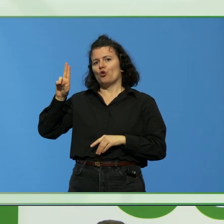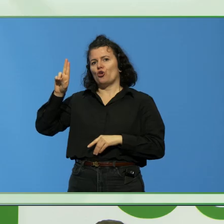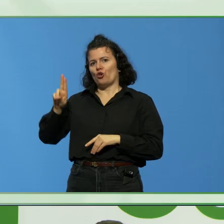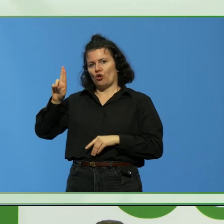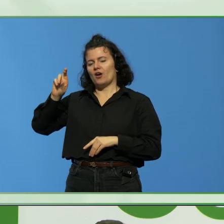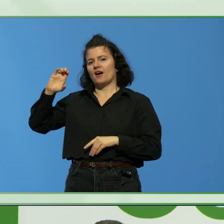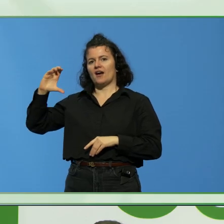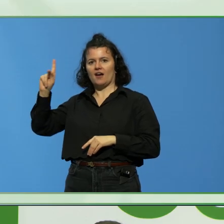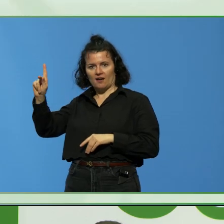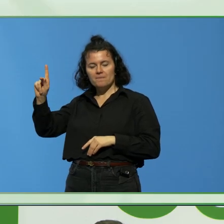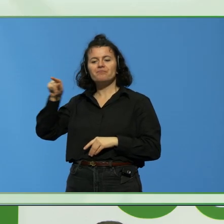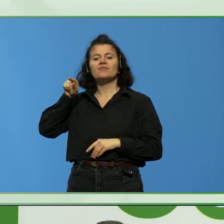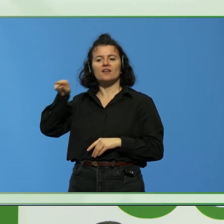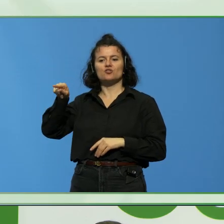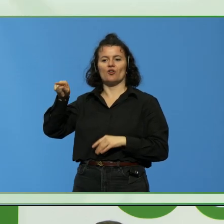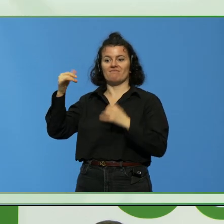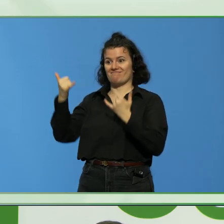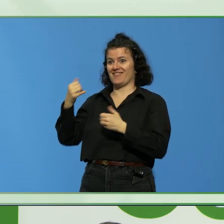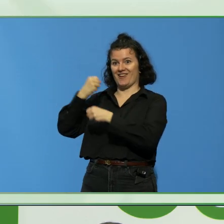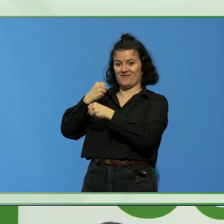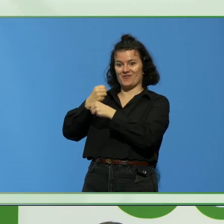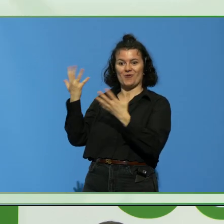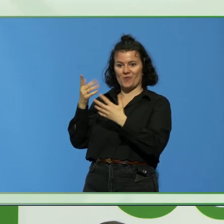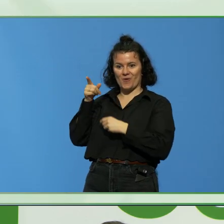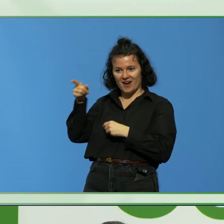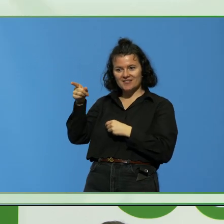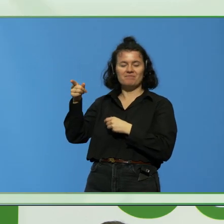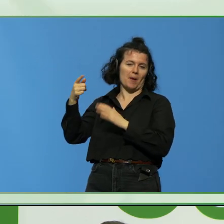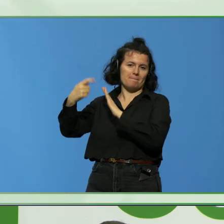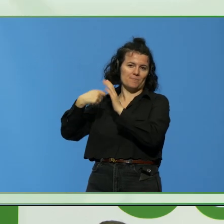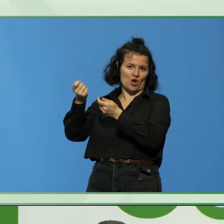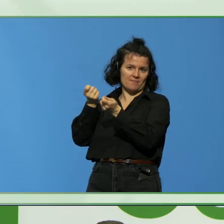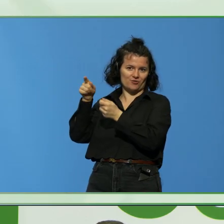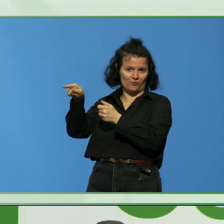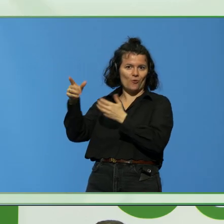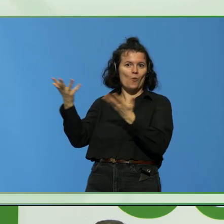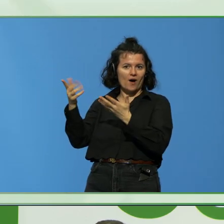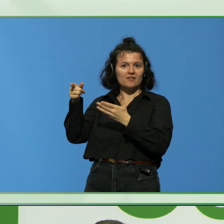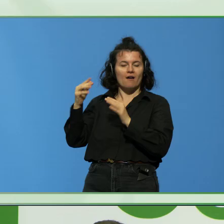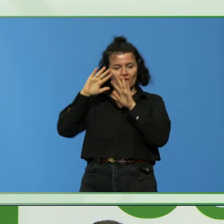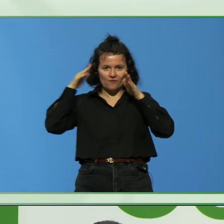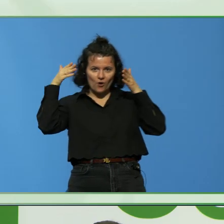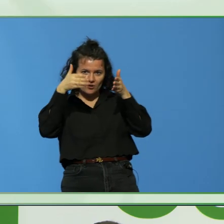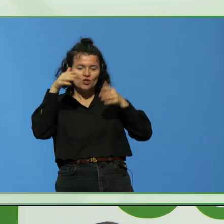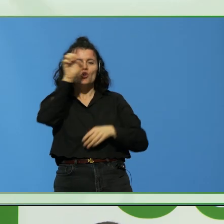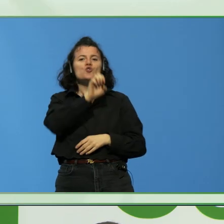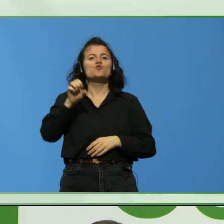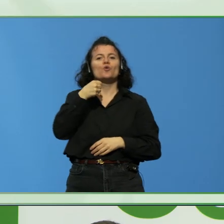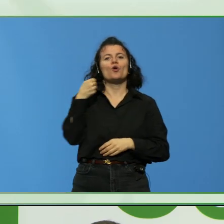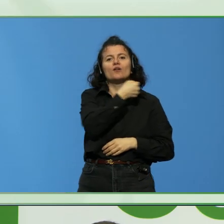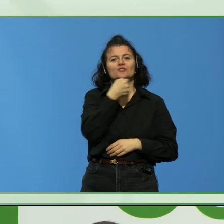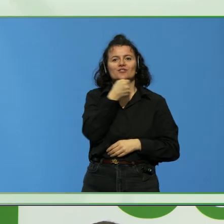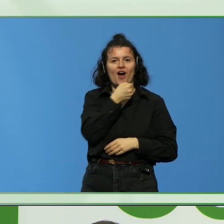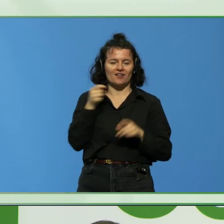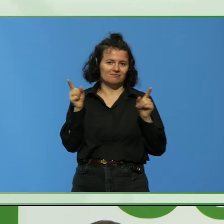our biggest and most important project for the Eurovision Song Contest, the Sign Performing, but she's